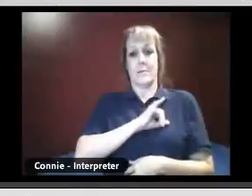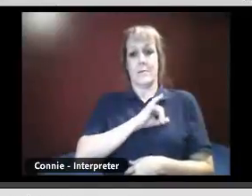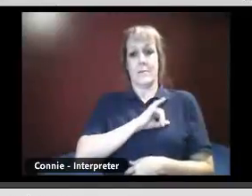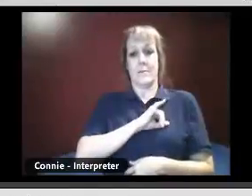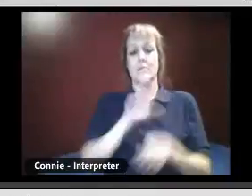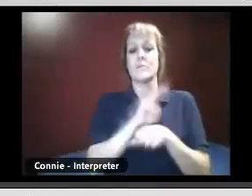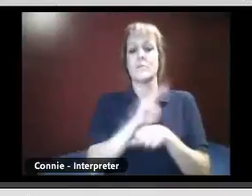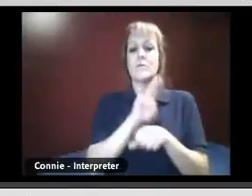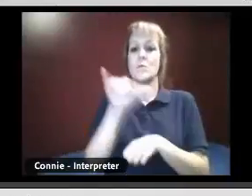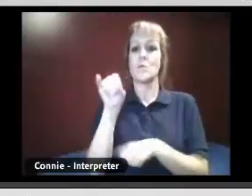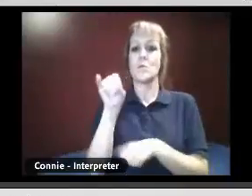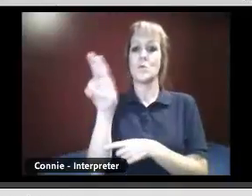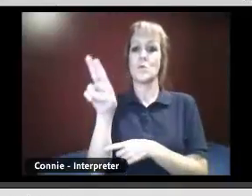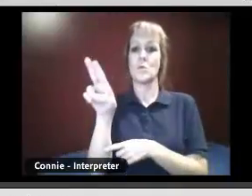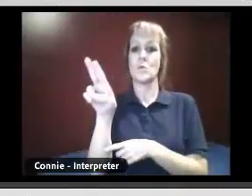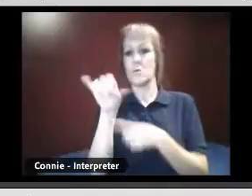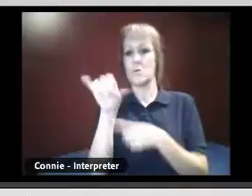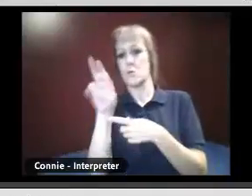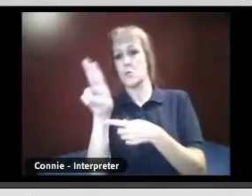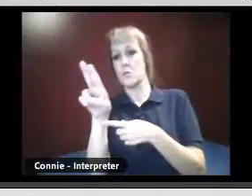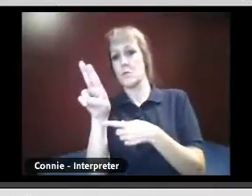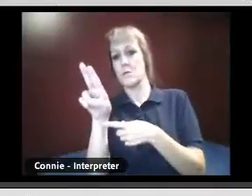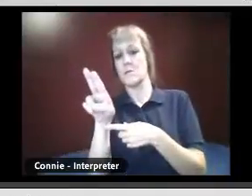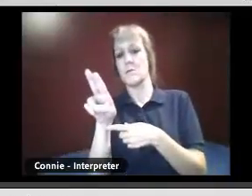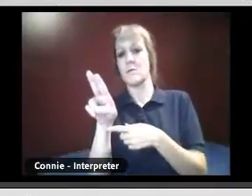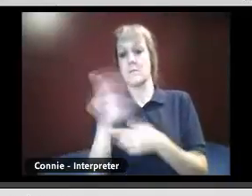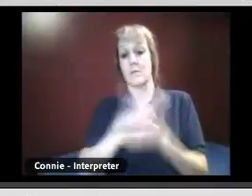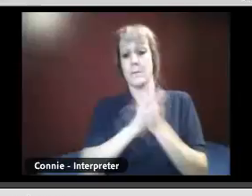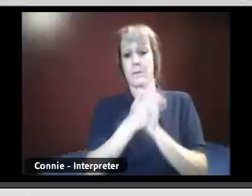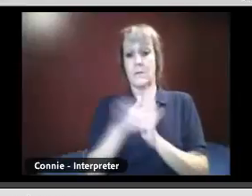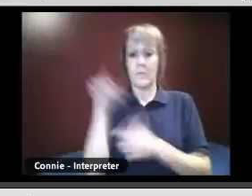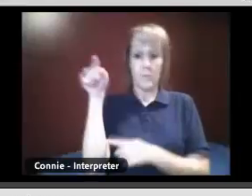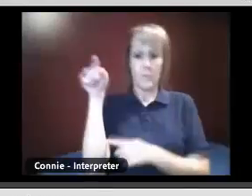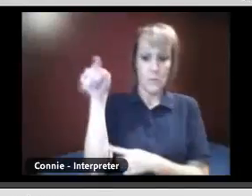you personalize, you step away from the issue.